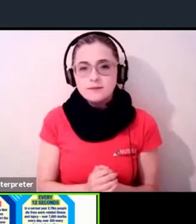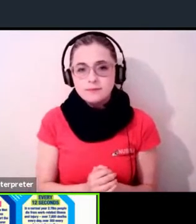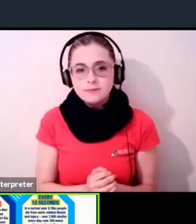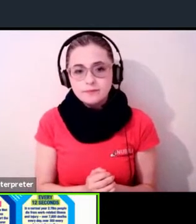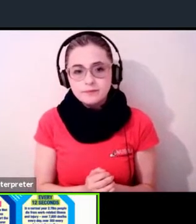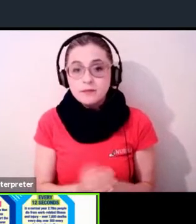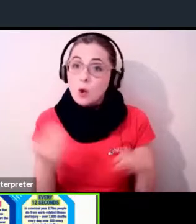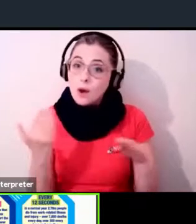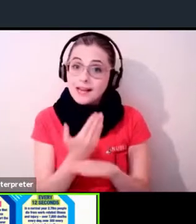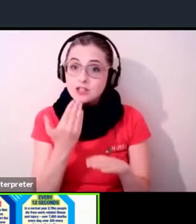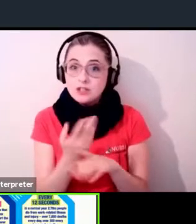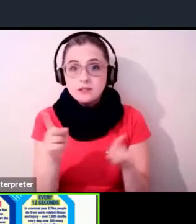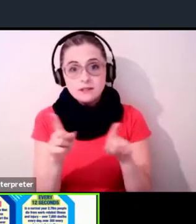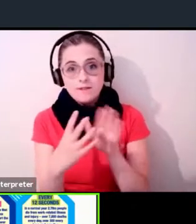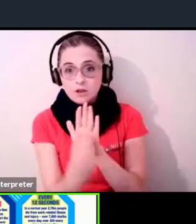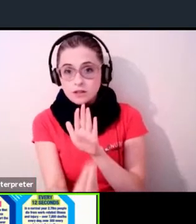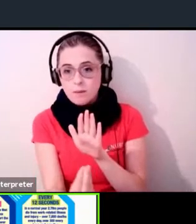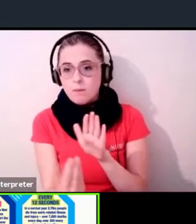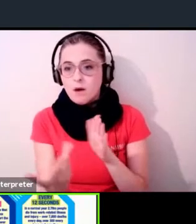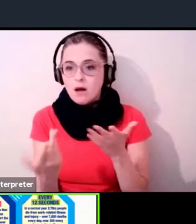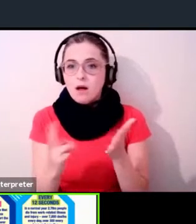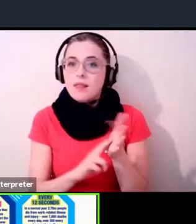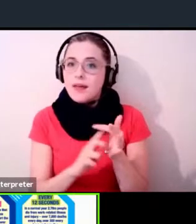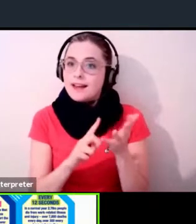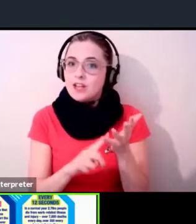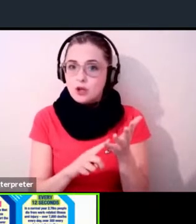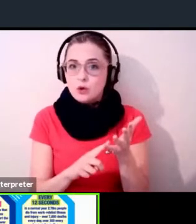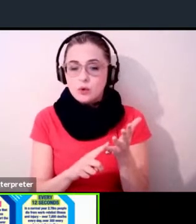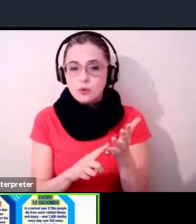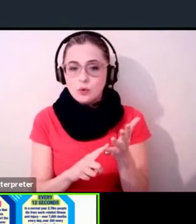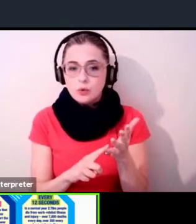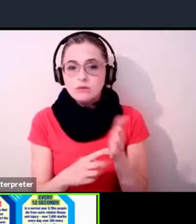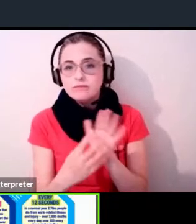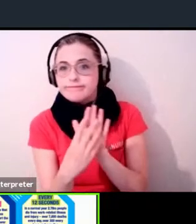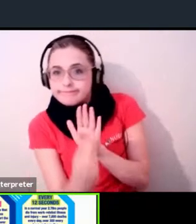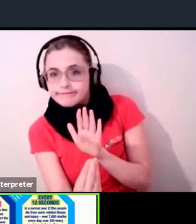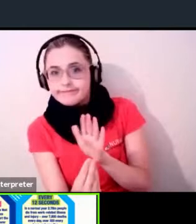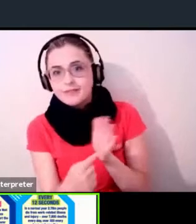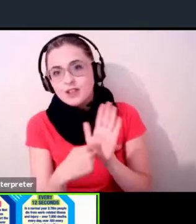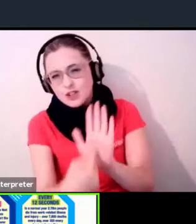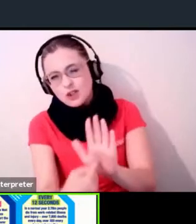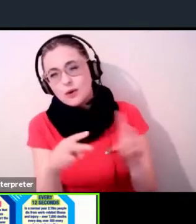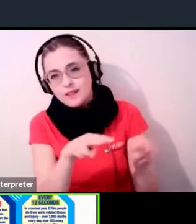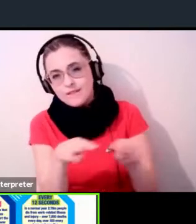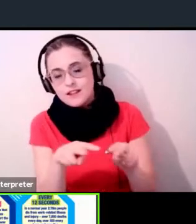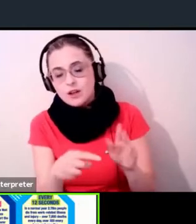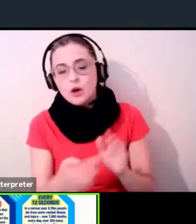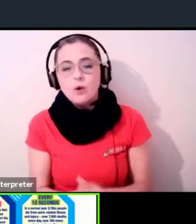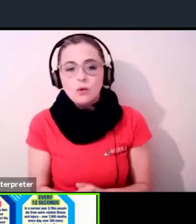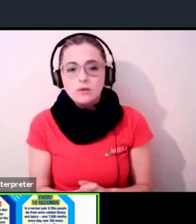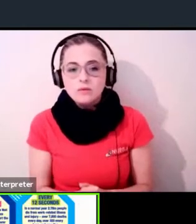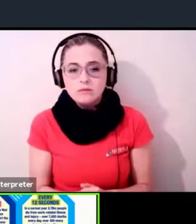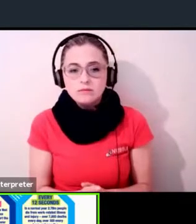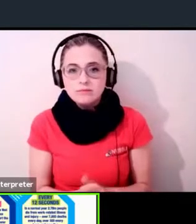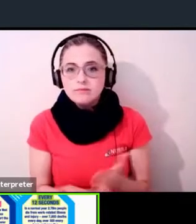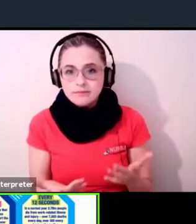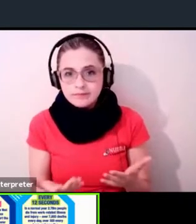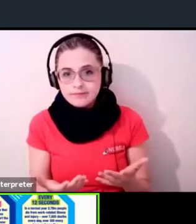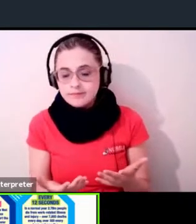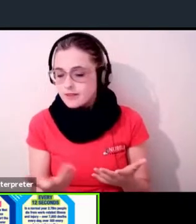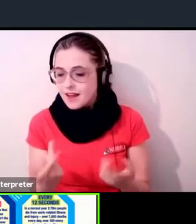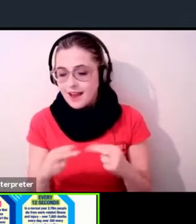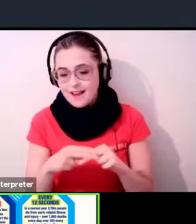Actions like the ones that the NEU took, the examples that are given in your videos, the actions that it took on